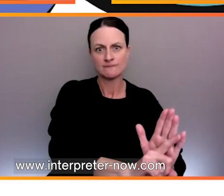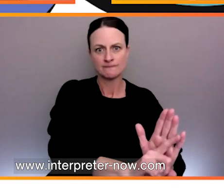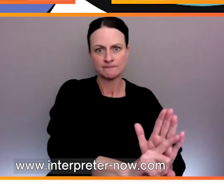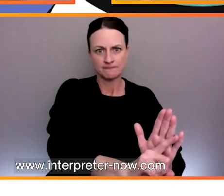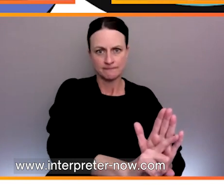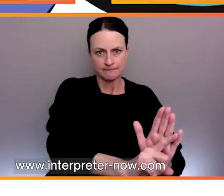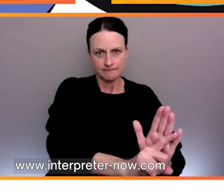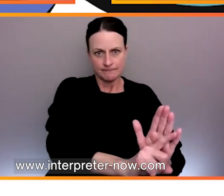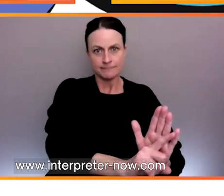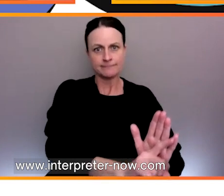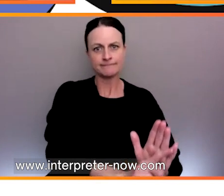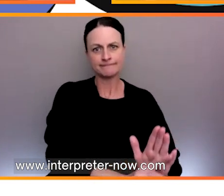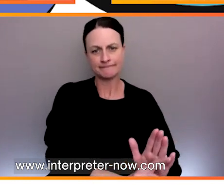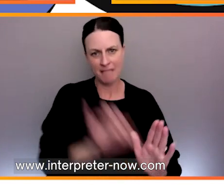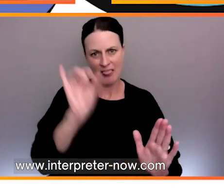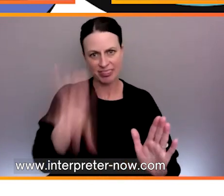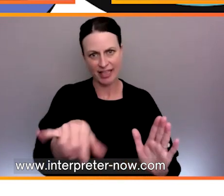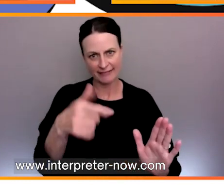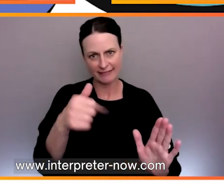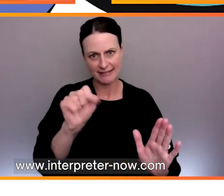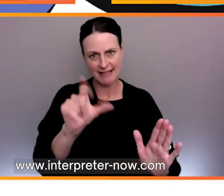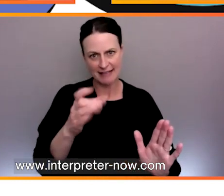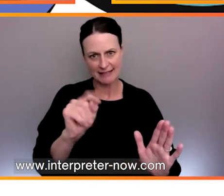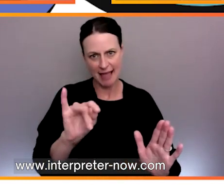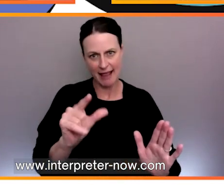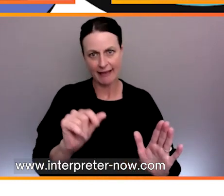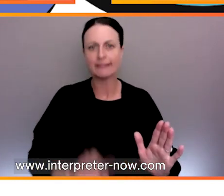it, and you can then see, well, this is indeed a pattern.